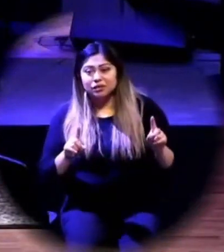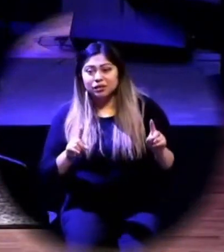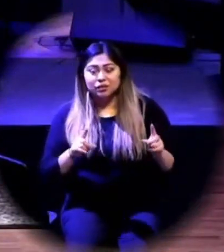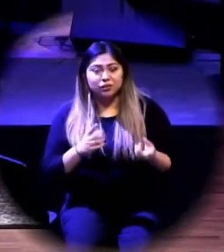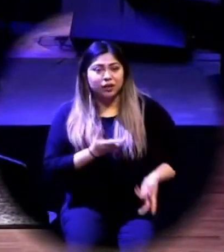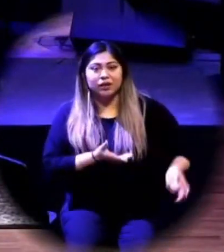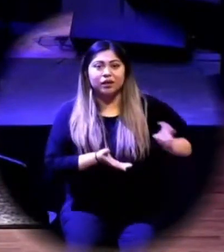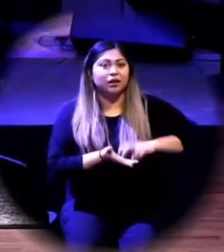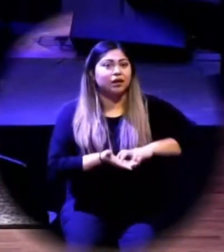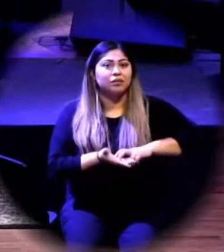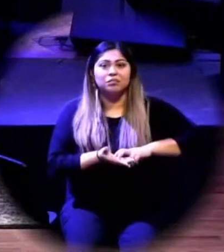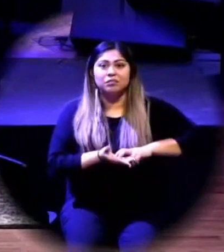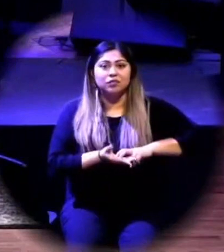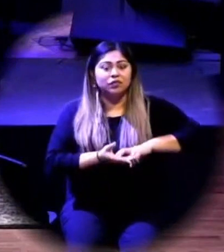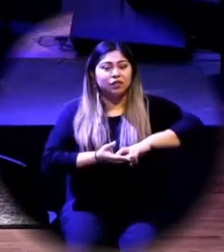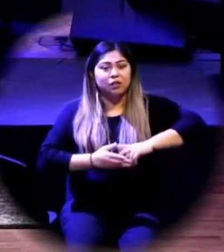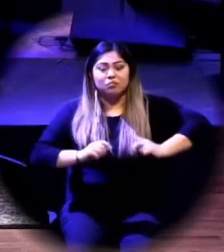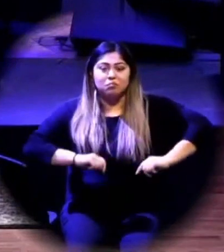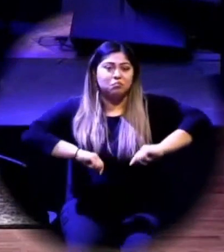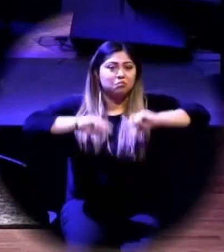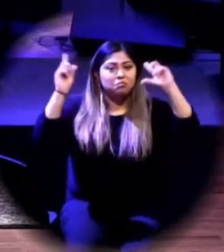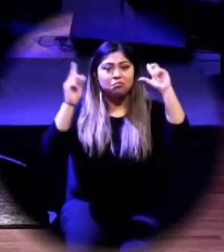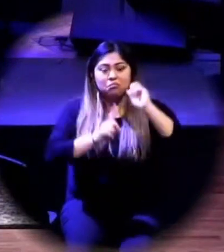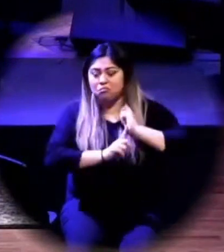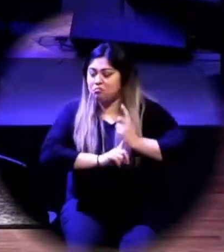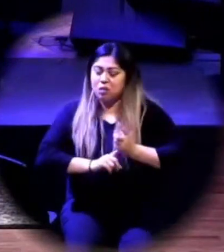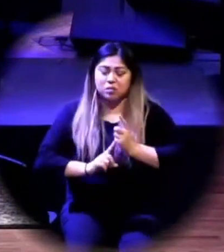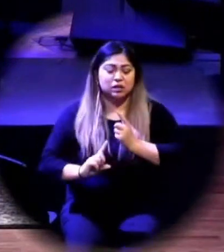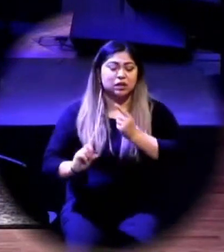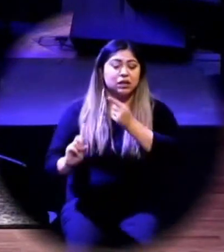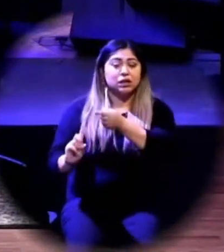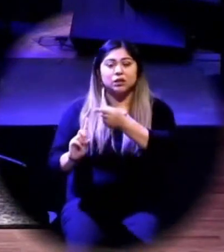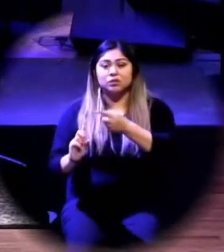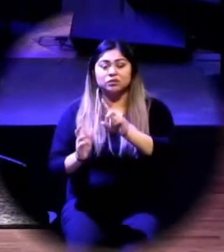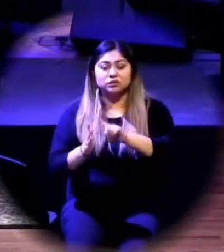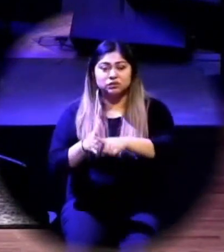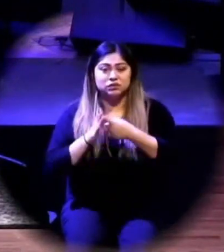on the moment he was awake, words were coming out of his mouth.